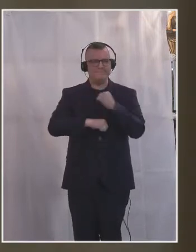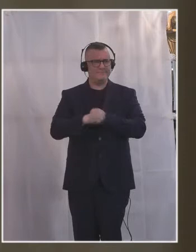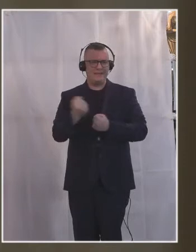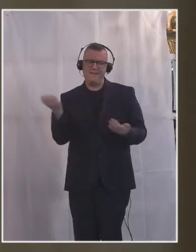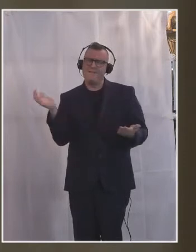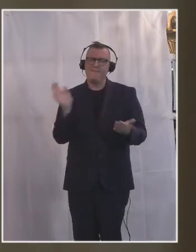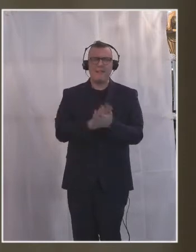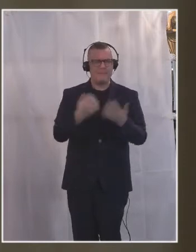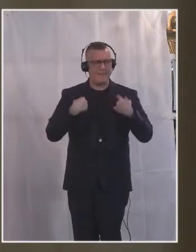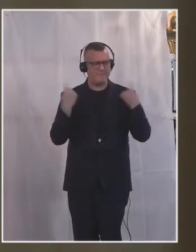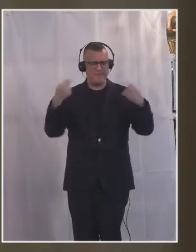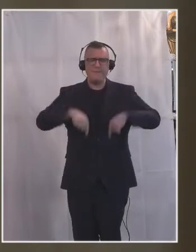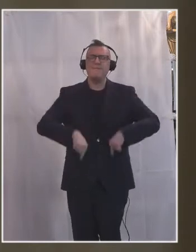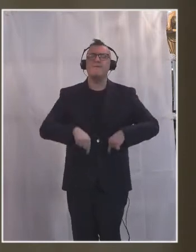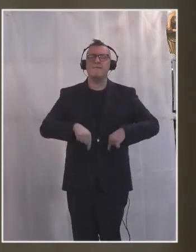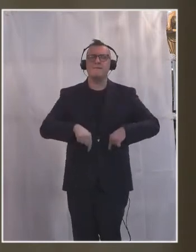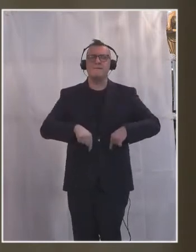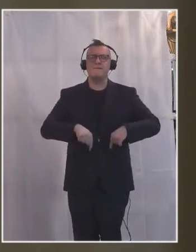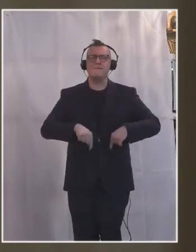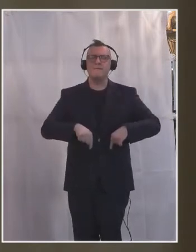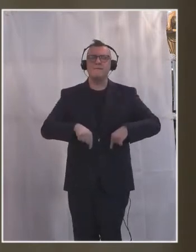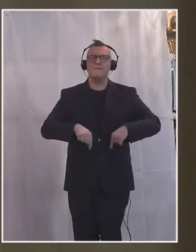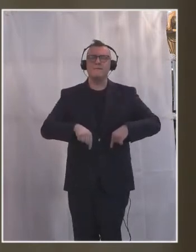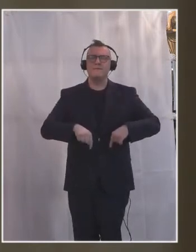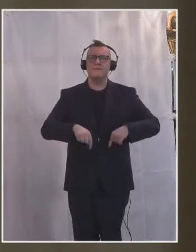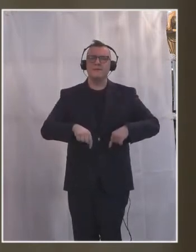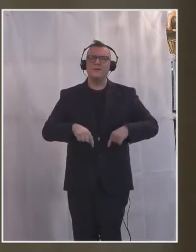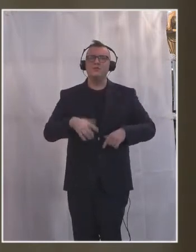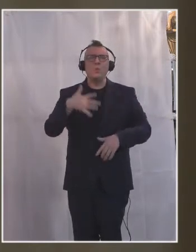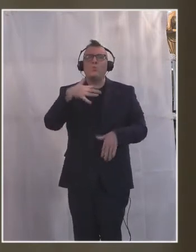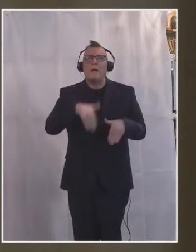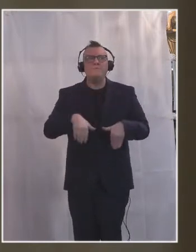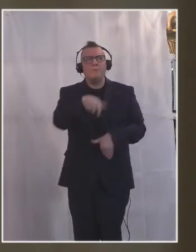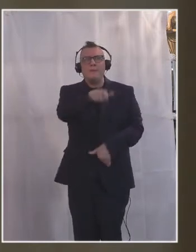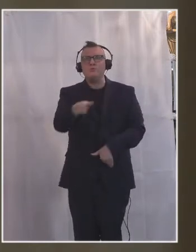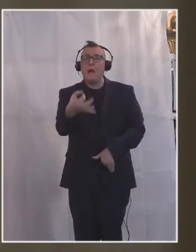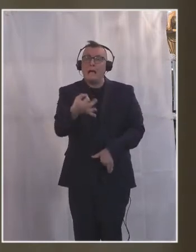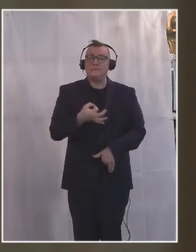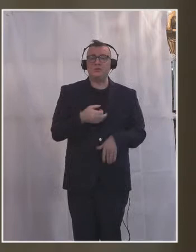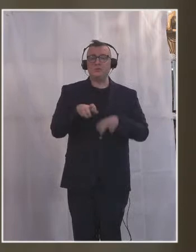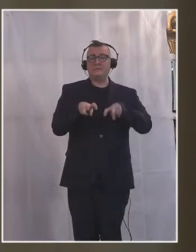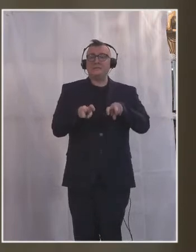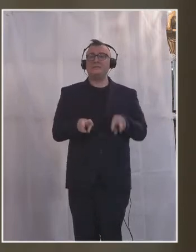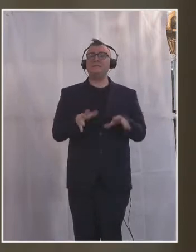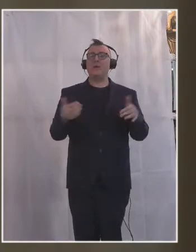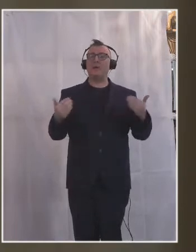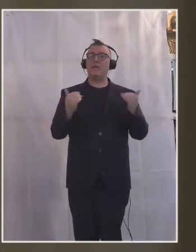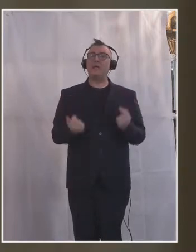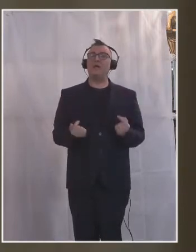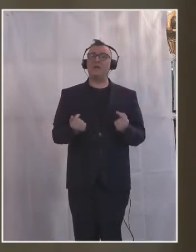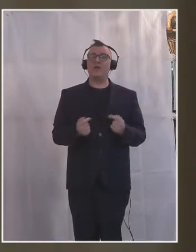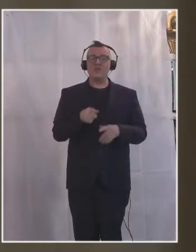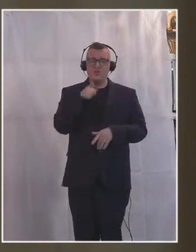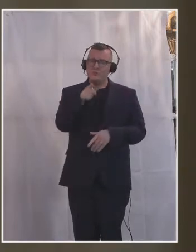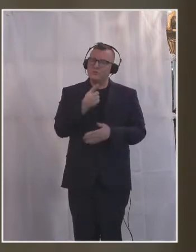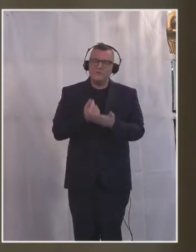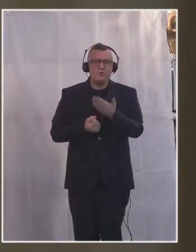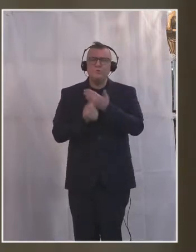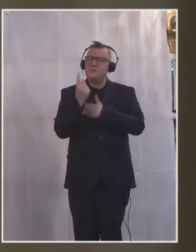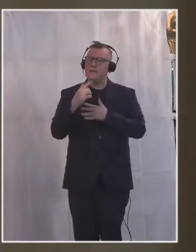be asked to sit down. To realize that you are the only person in that room that has your unique perspective, your